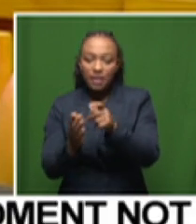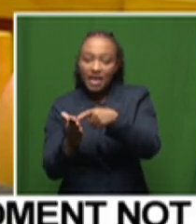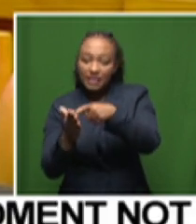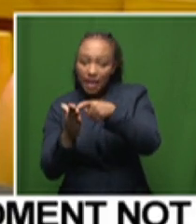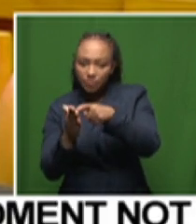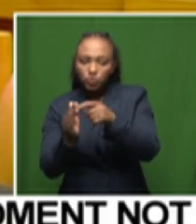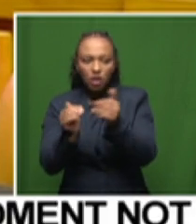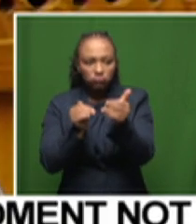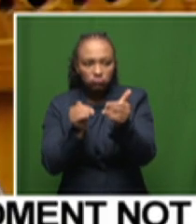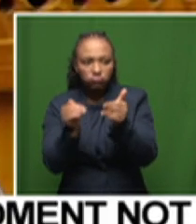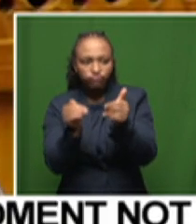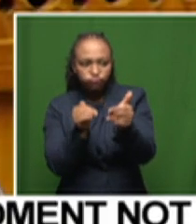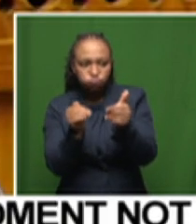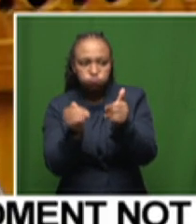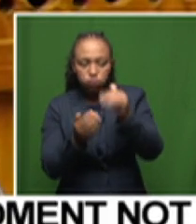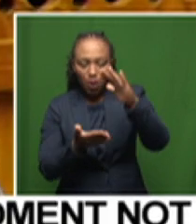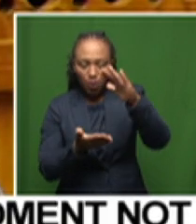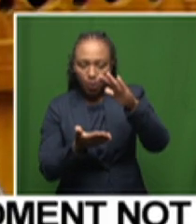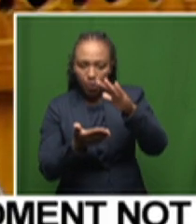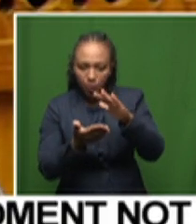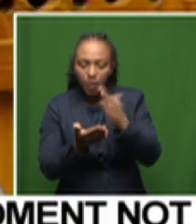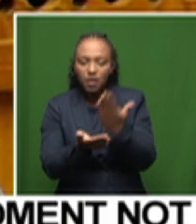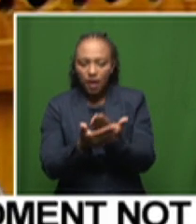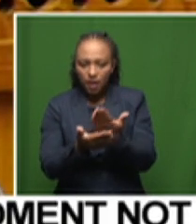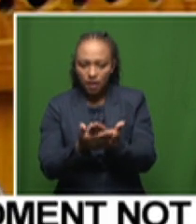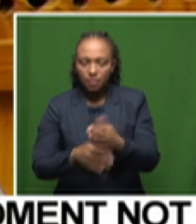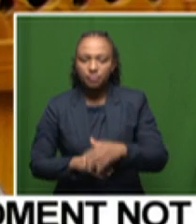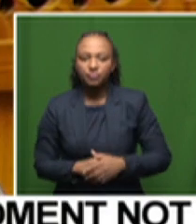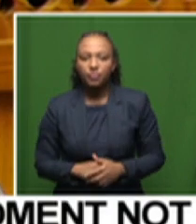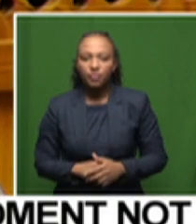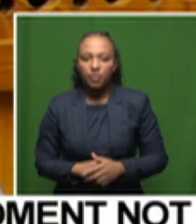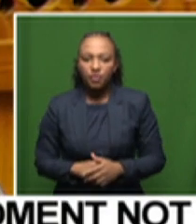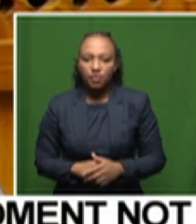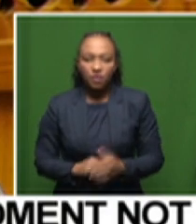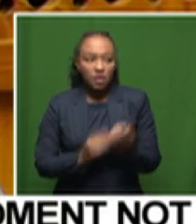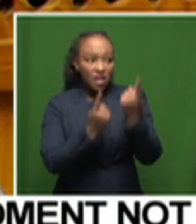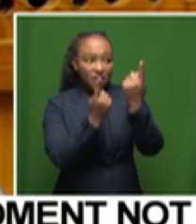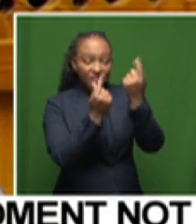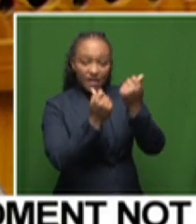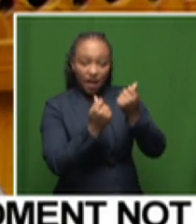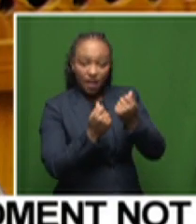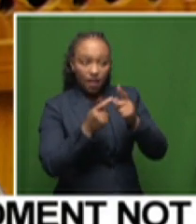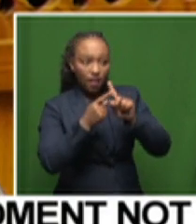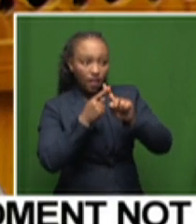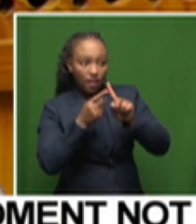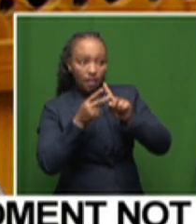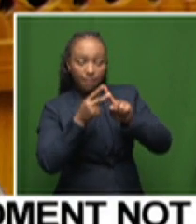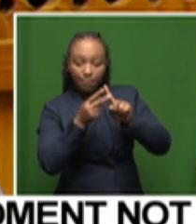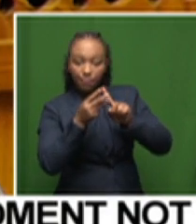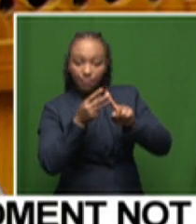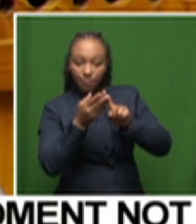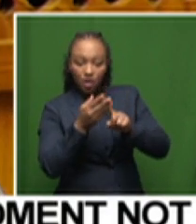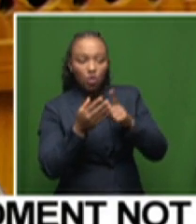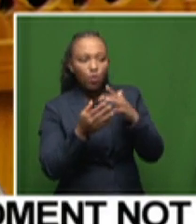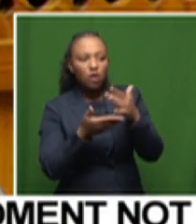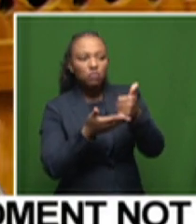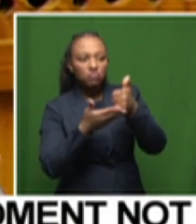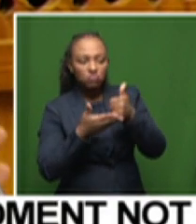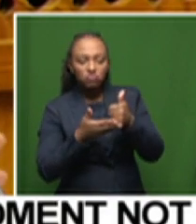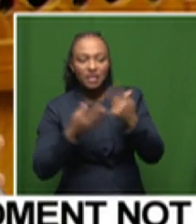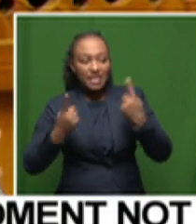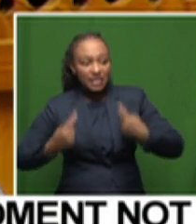under control. The fiscal measures realign the composition of our spending